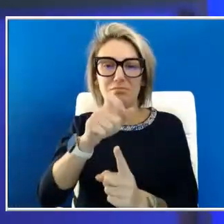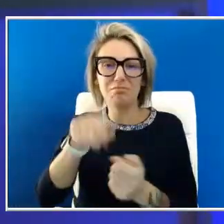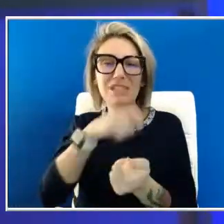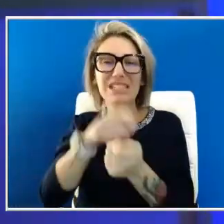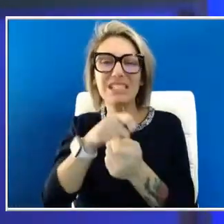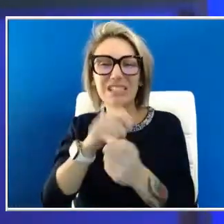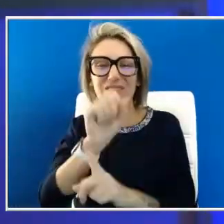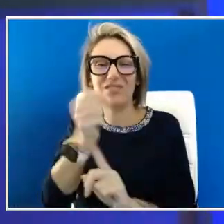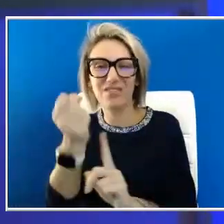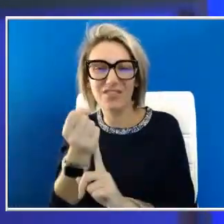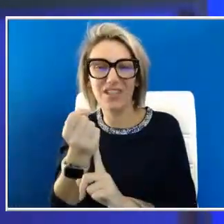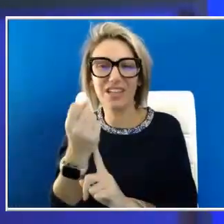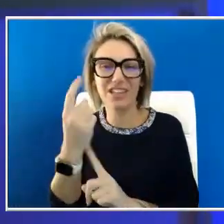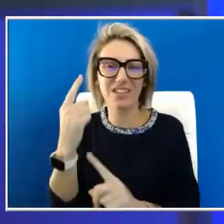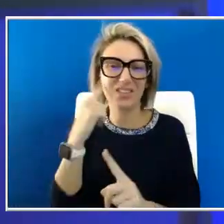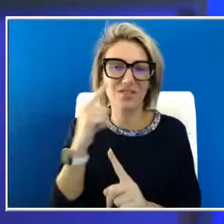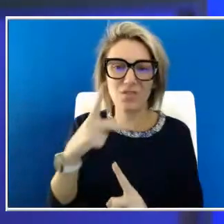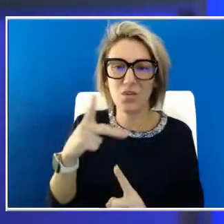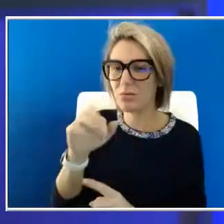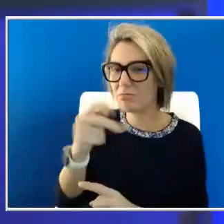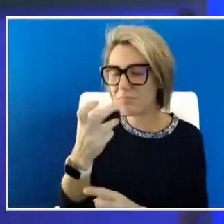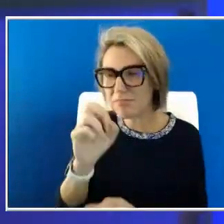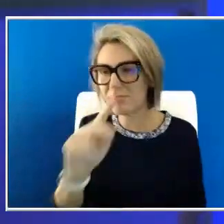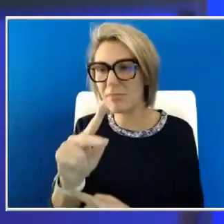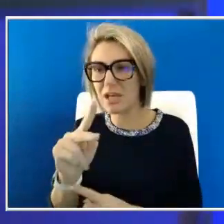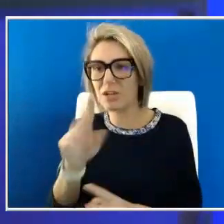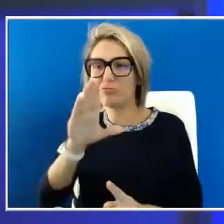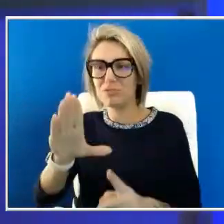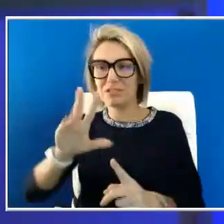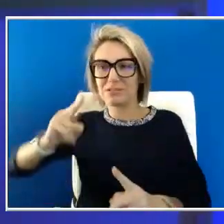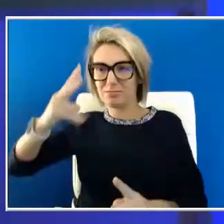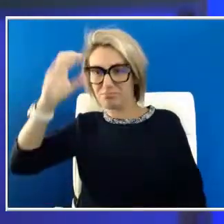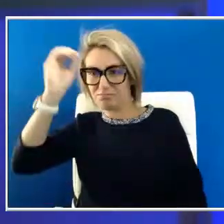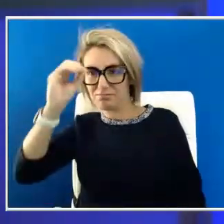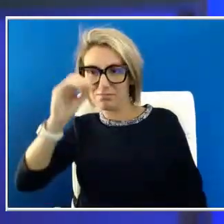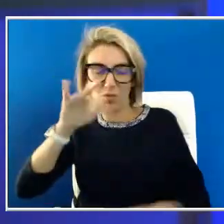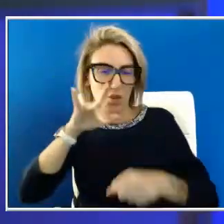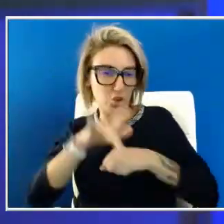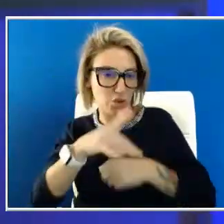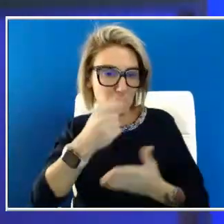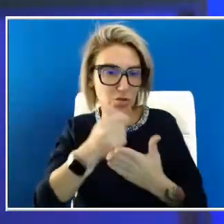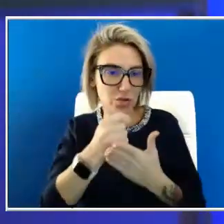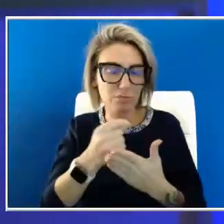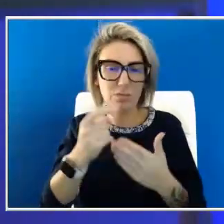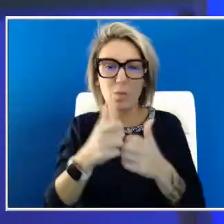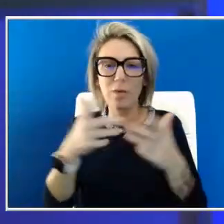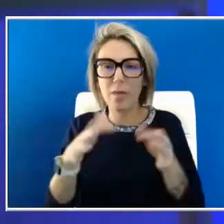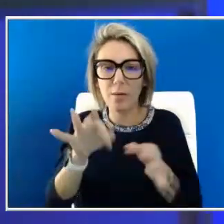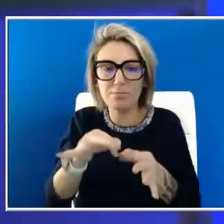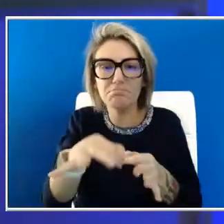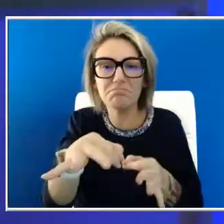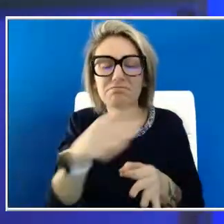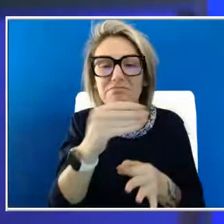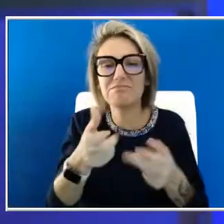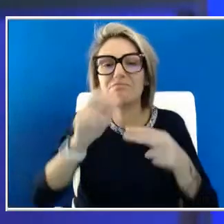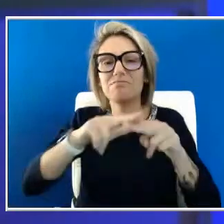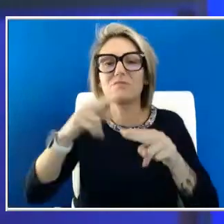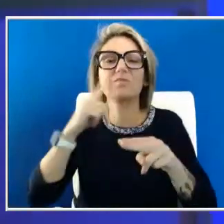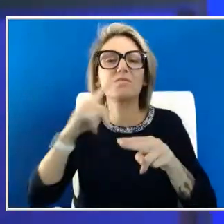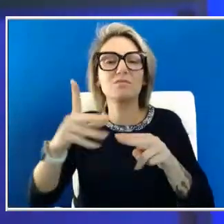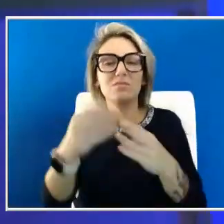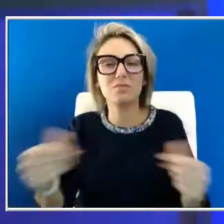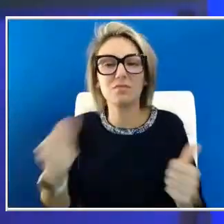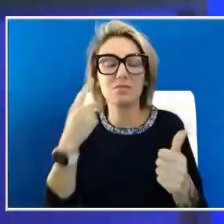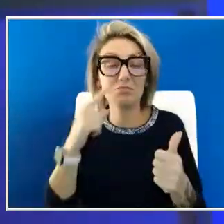a second opinion means that he was able to get treatment earlier without delay, which of course increases his chance for cure. But there's many